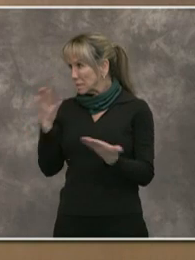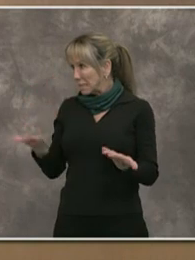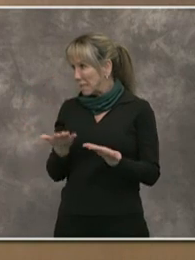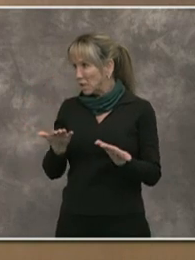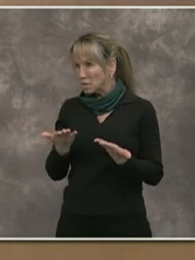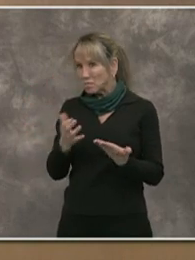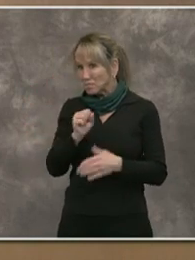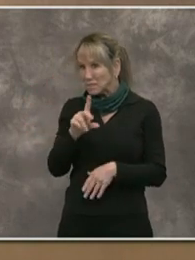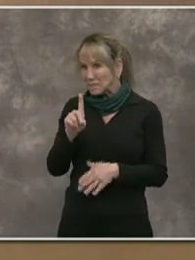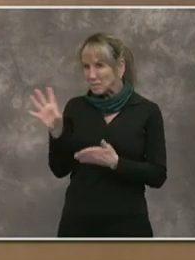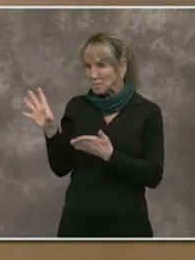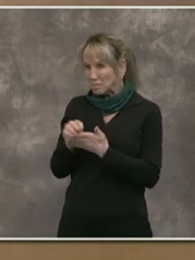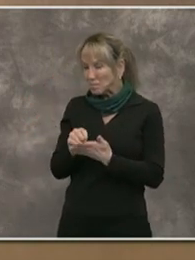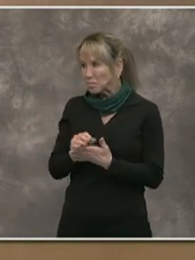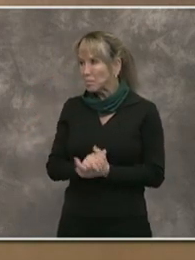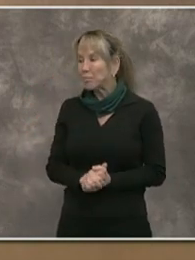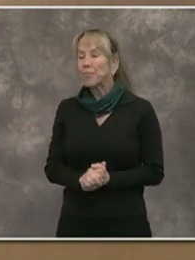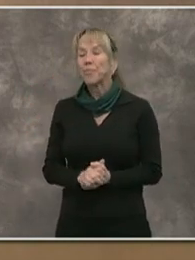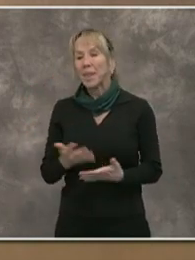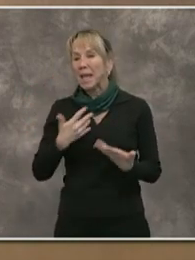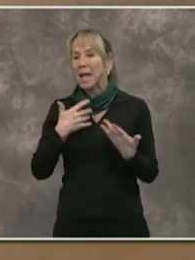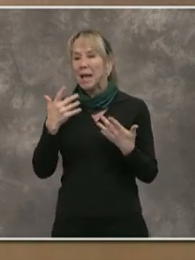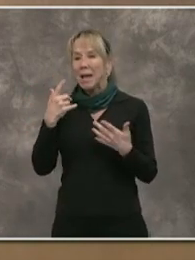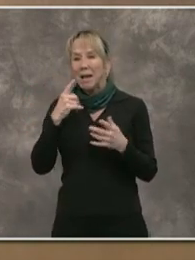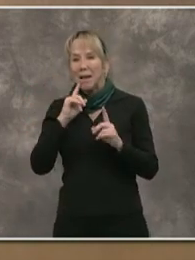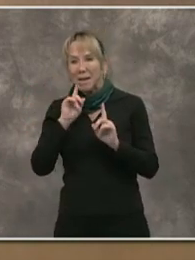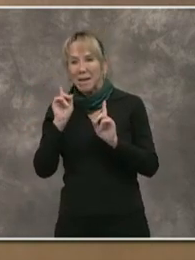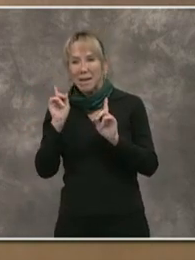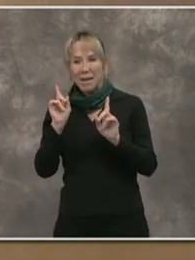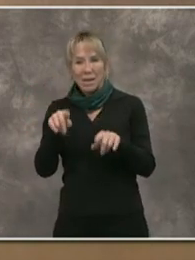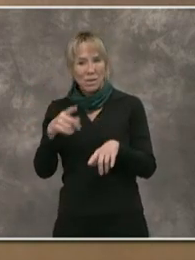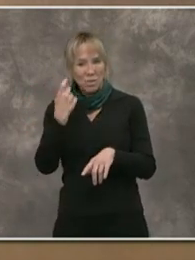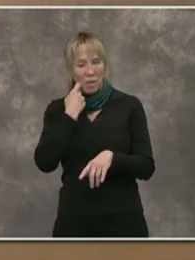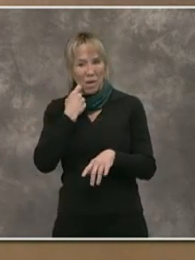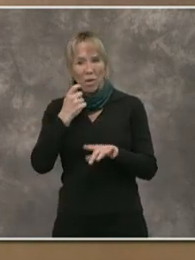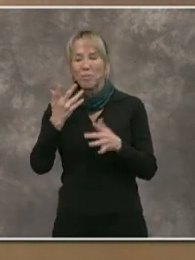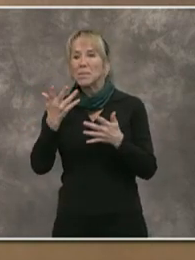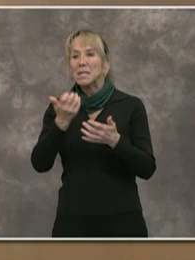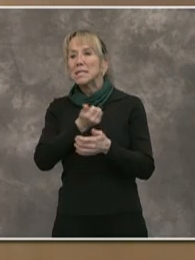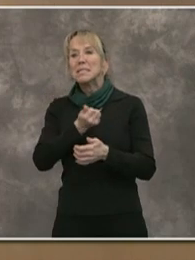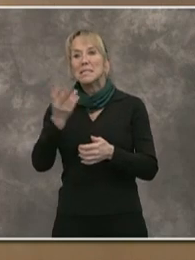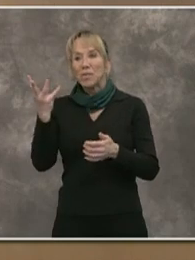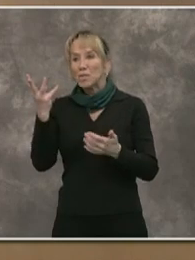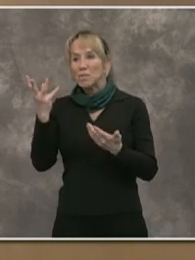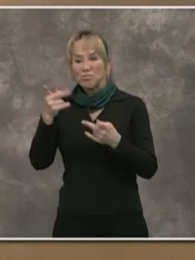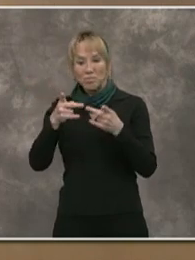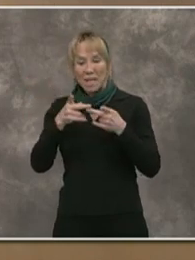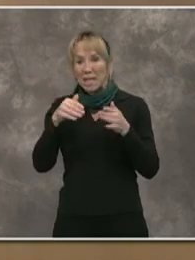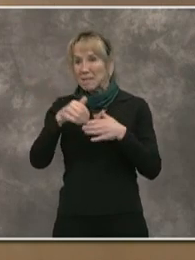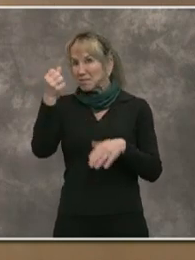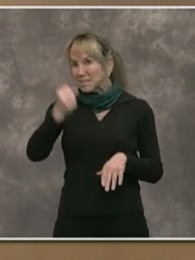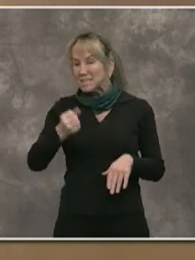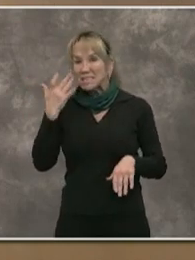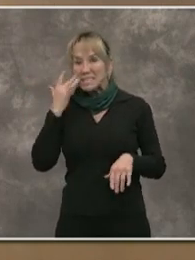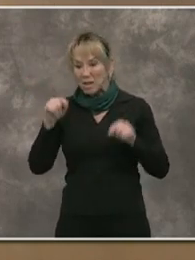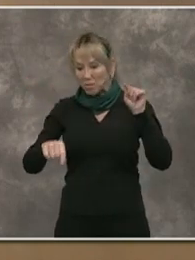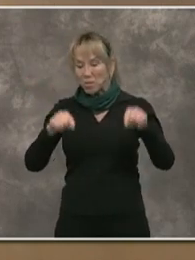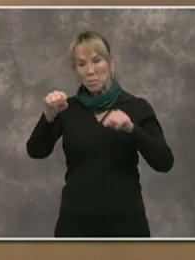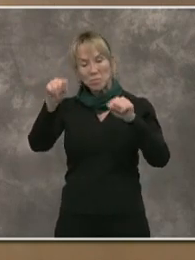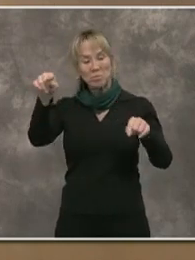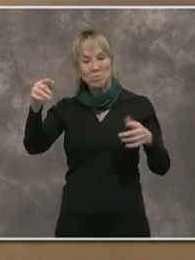earlier. The testing for antibodies has occurred in multiple locations across Southern California. The one that I discussed